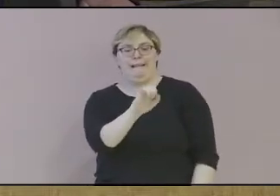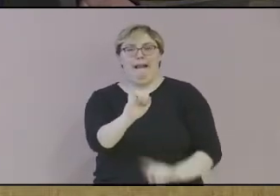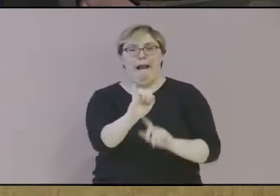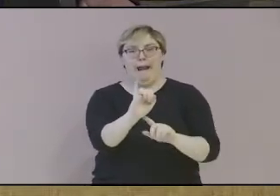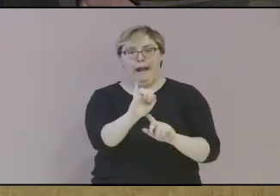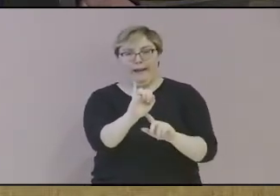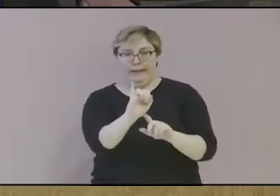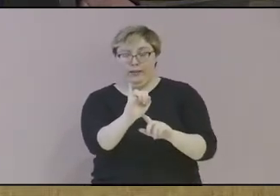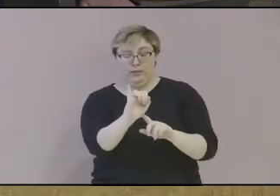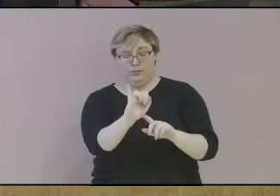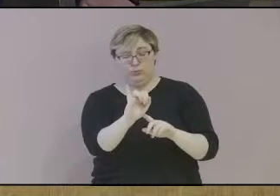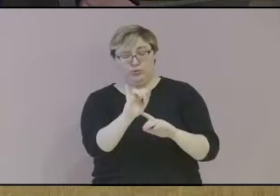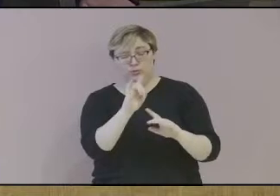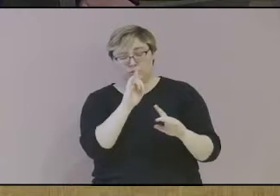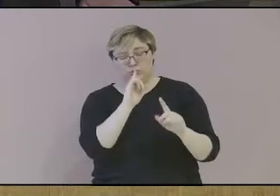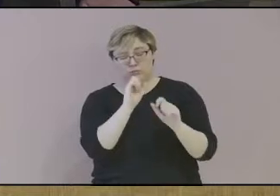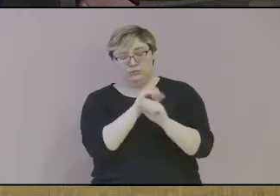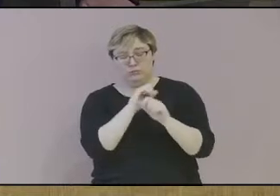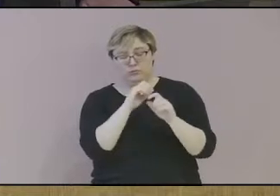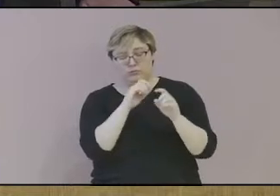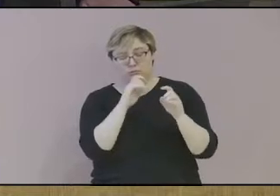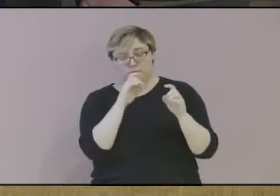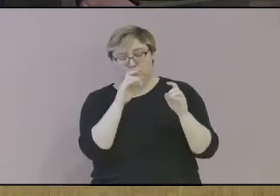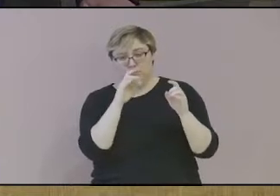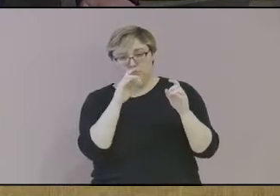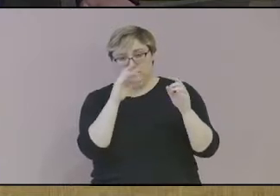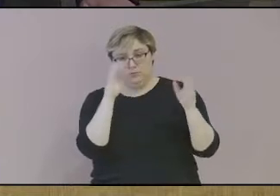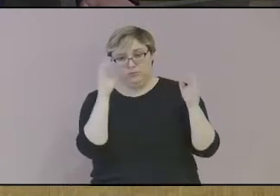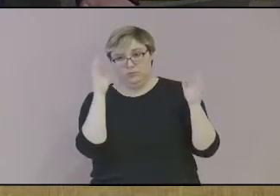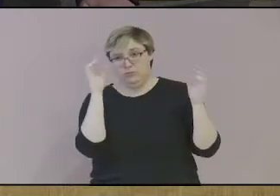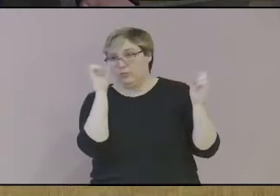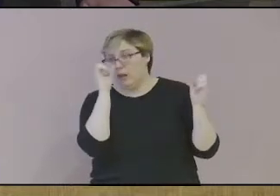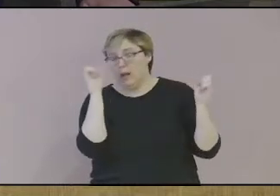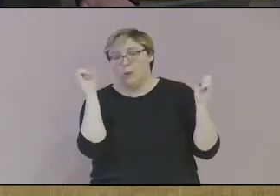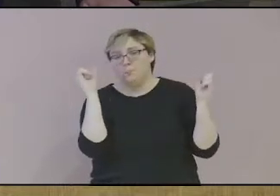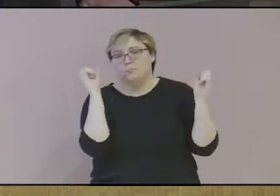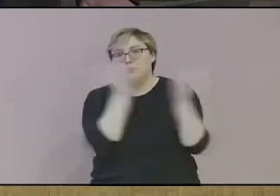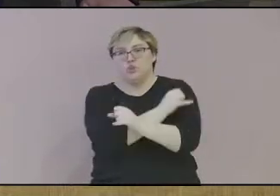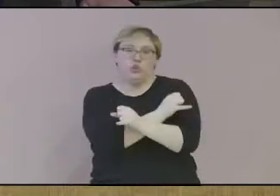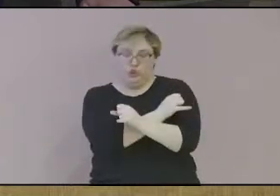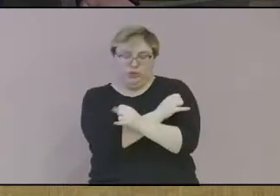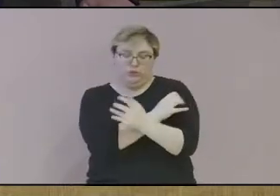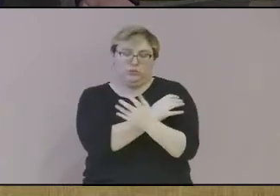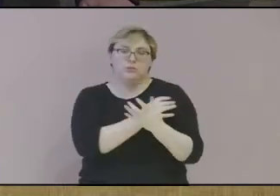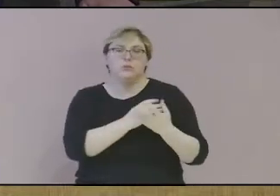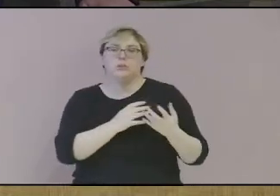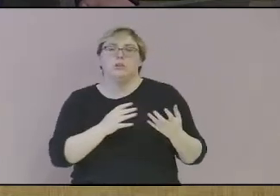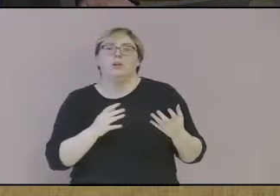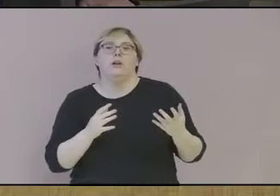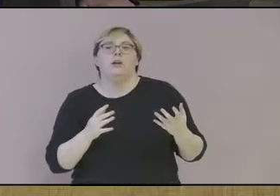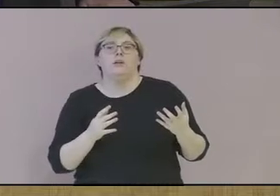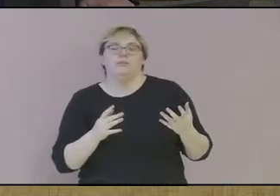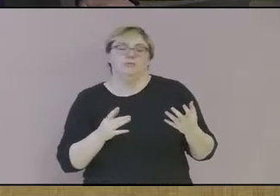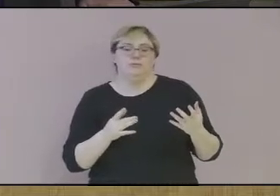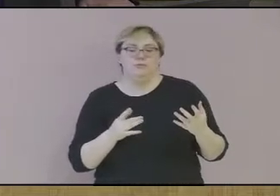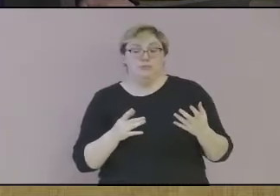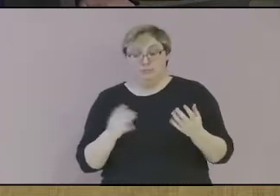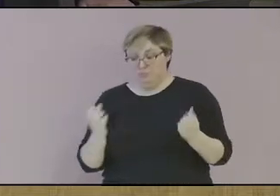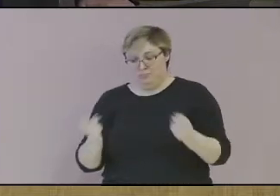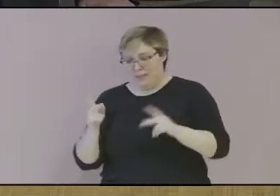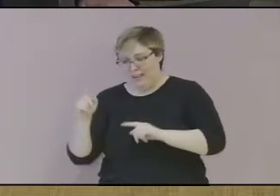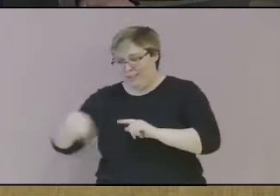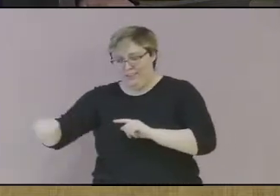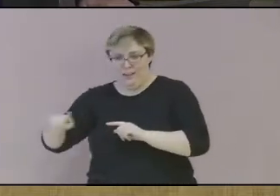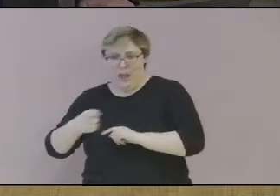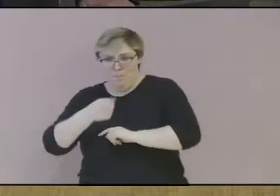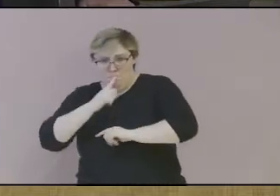Uptake of an administrative term that a lot of us don't use, and weaponizing it to try to cancel every single thing